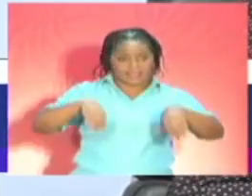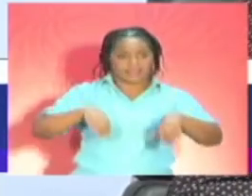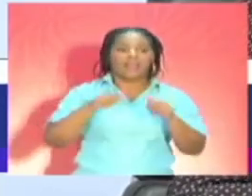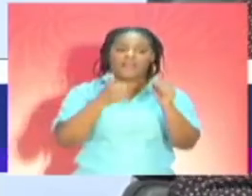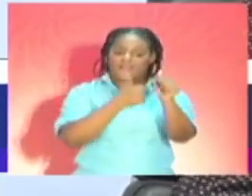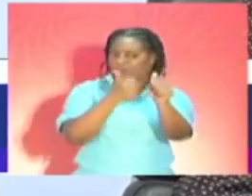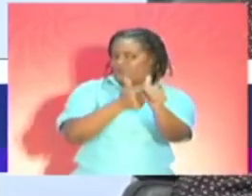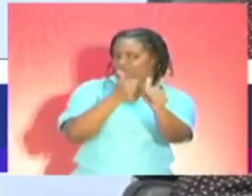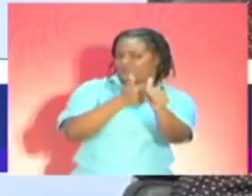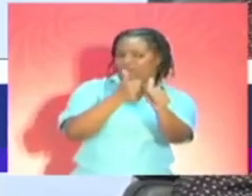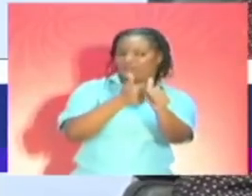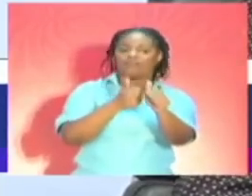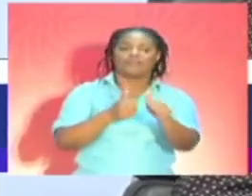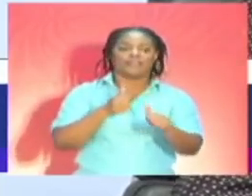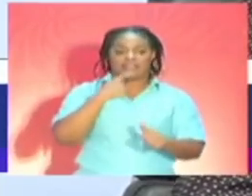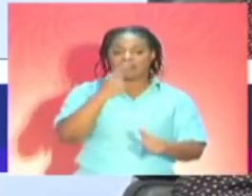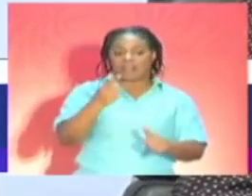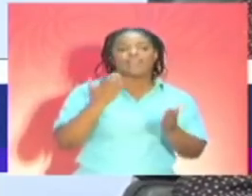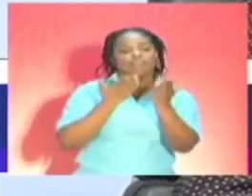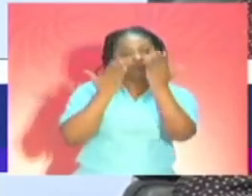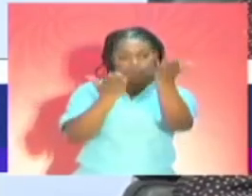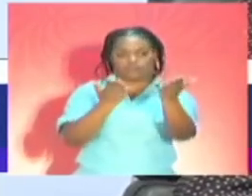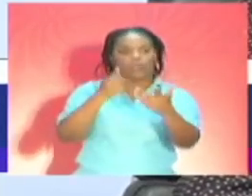and advising on how to treat with it.